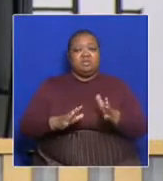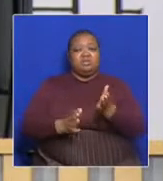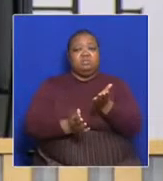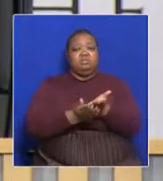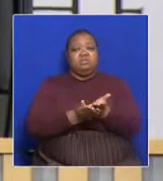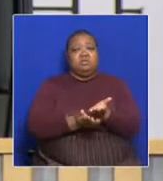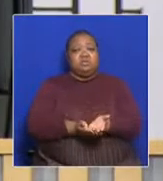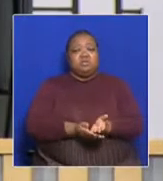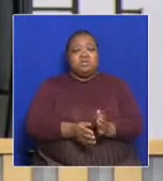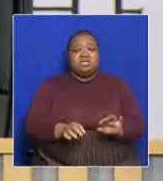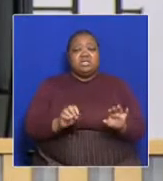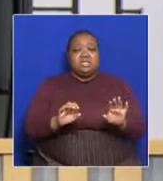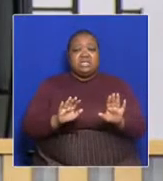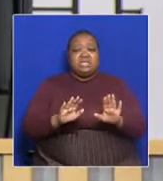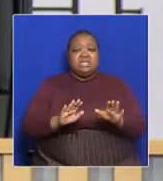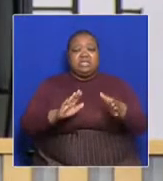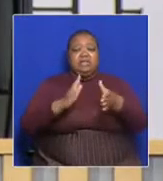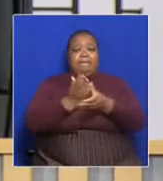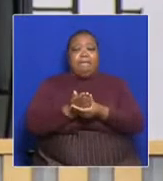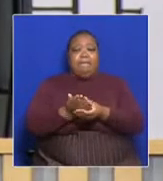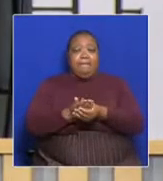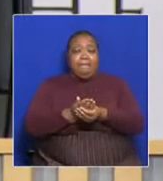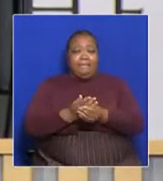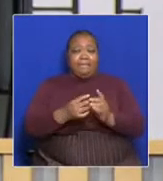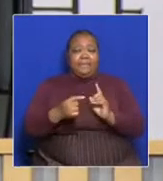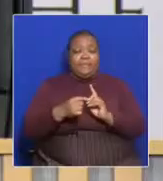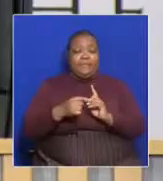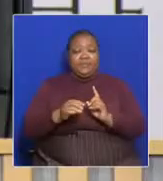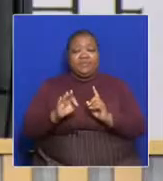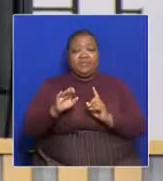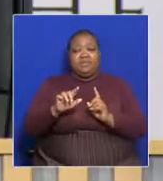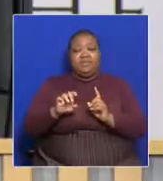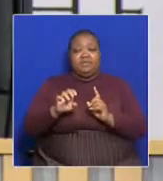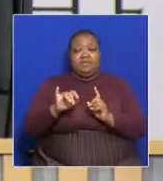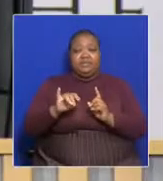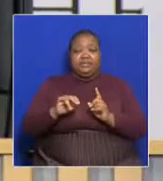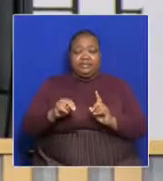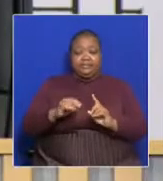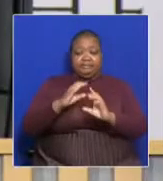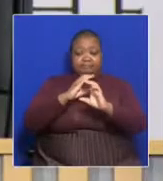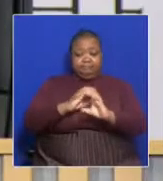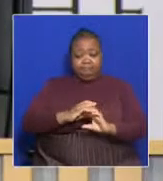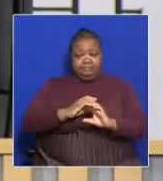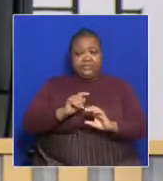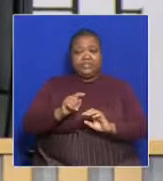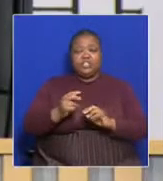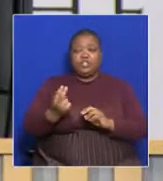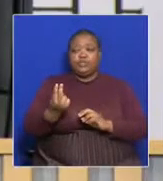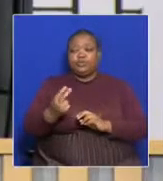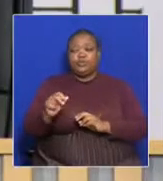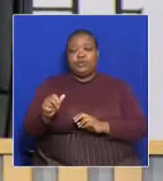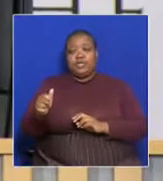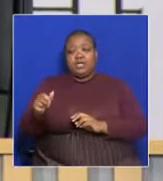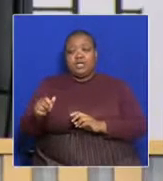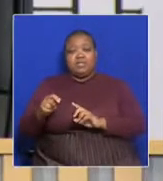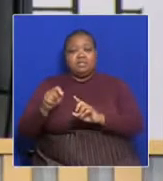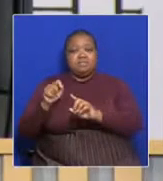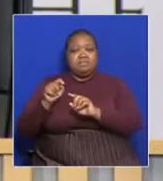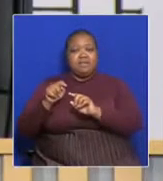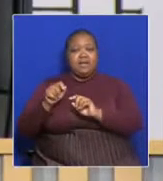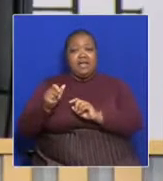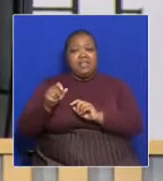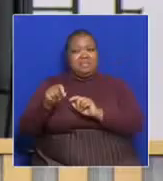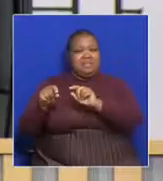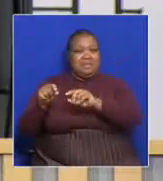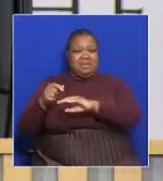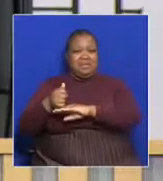that General Flynn looked at. There were 2 others that did the same. Once again, I'm not pointing fingers, but it was something that was